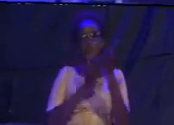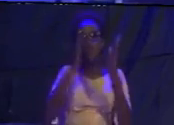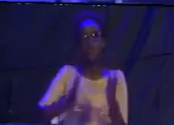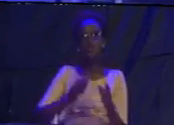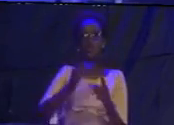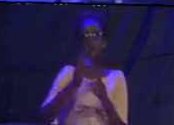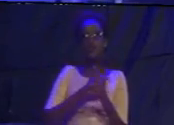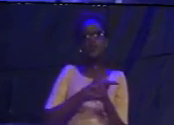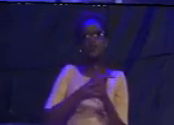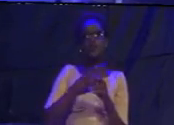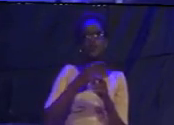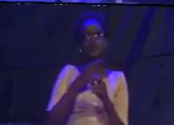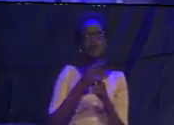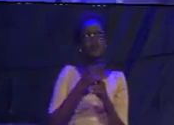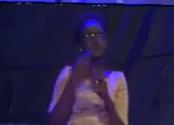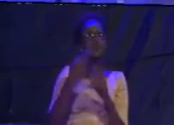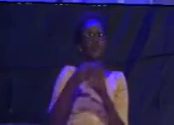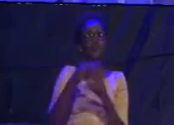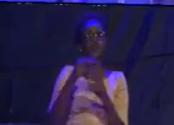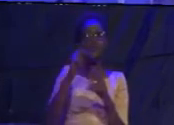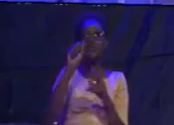The eunuch of the Queen of